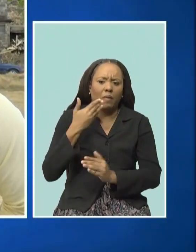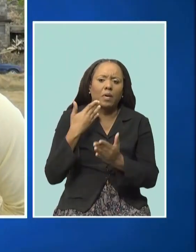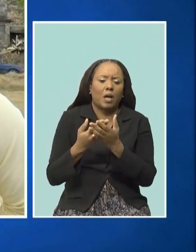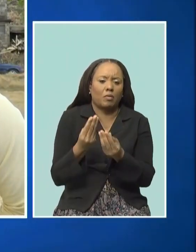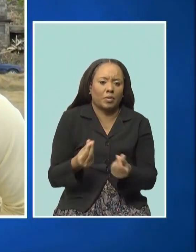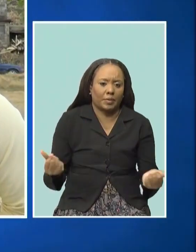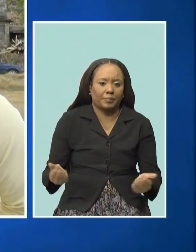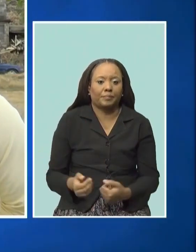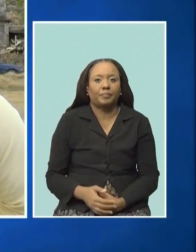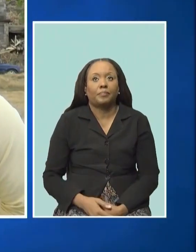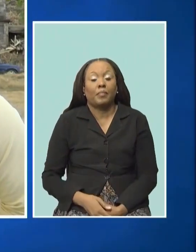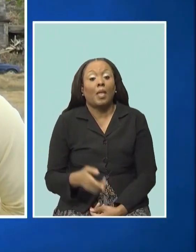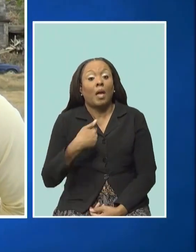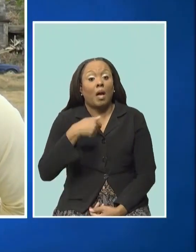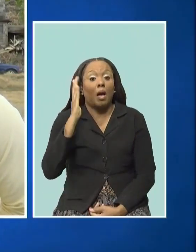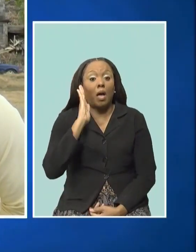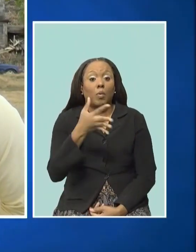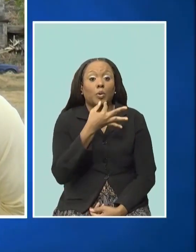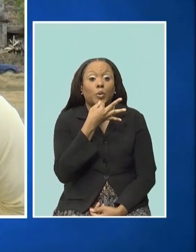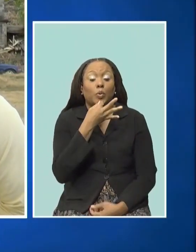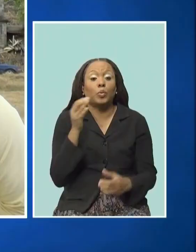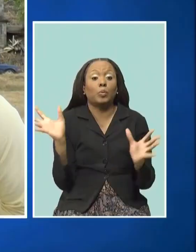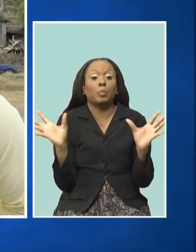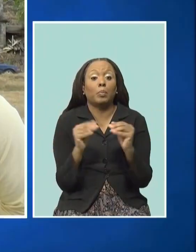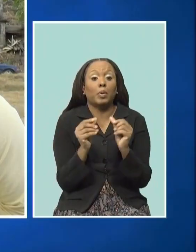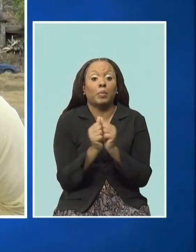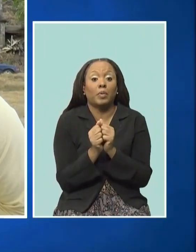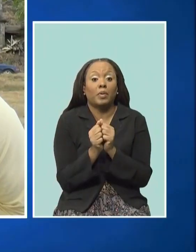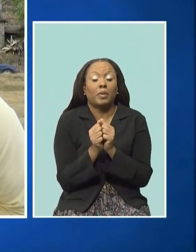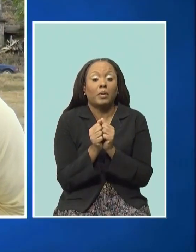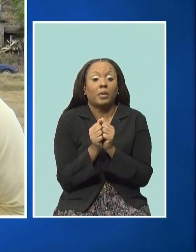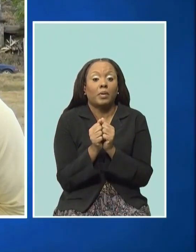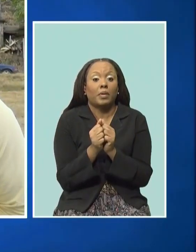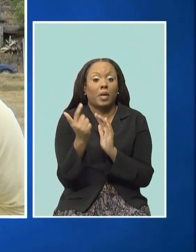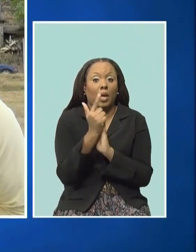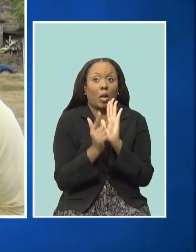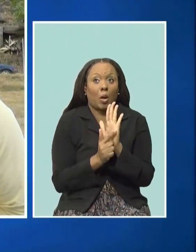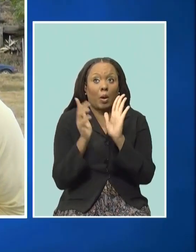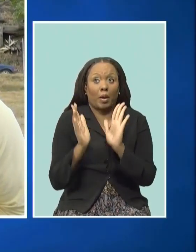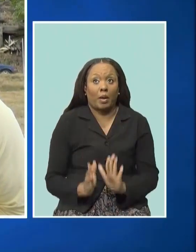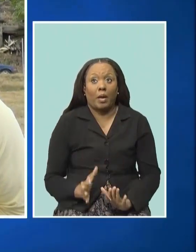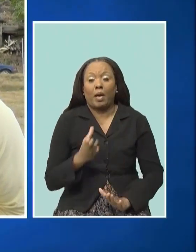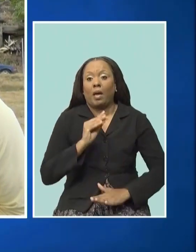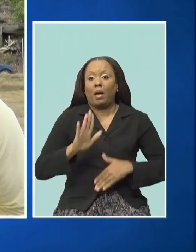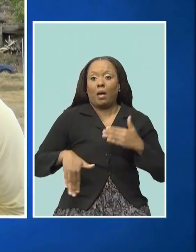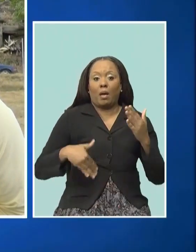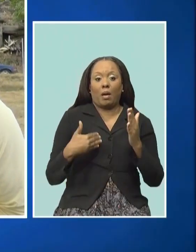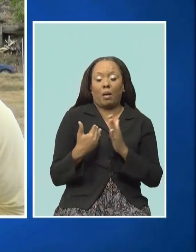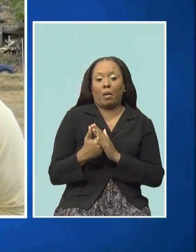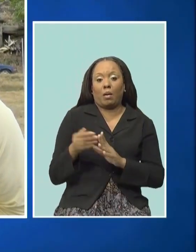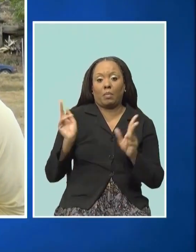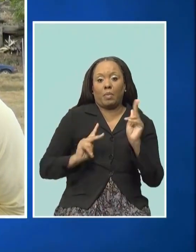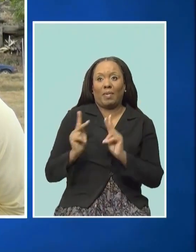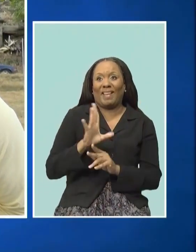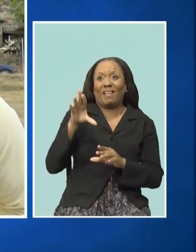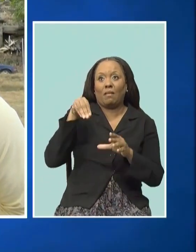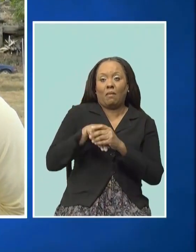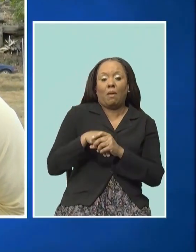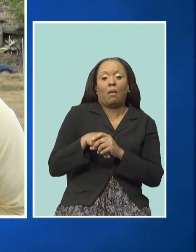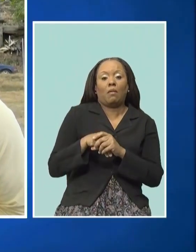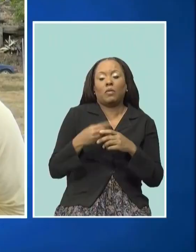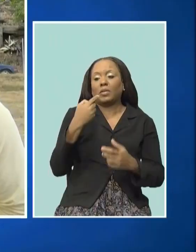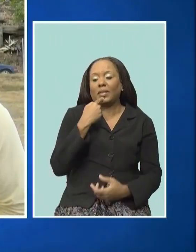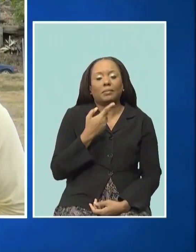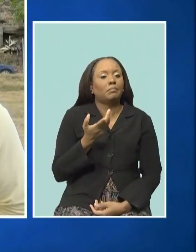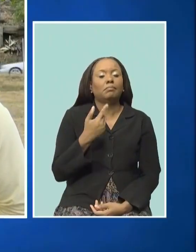very shortly with the attorney now and the persons who were brave enough to stand up and